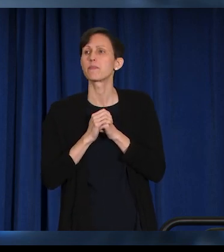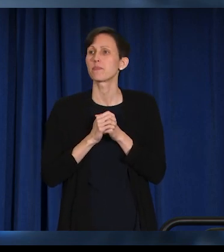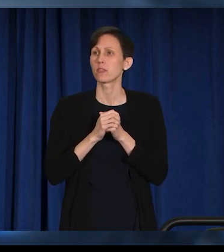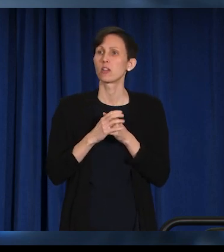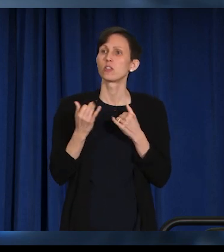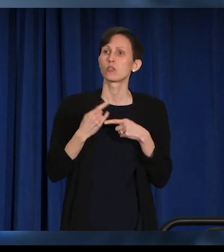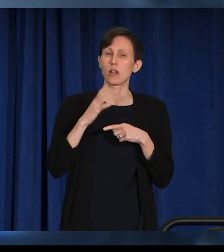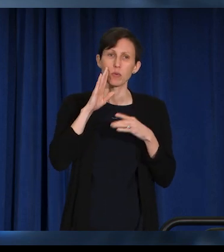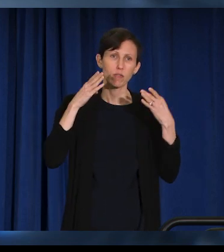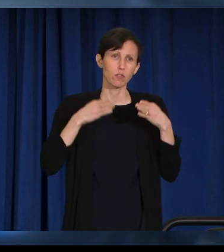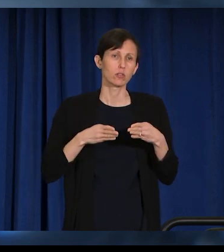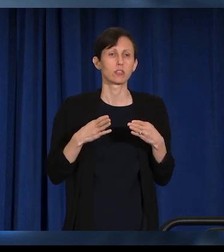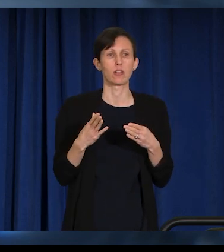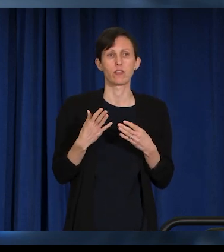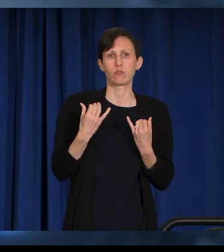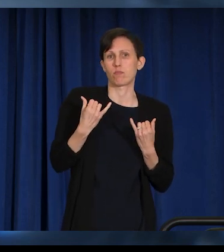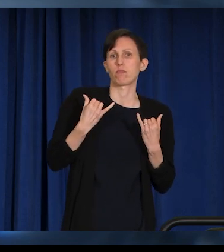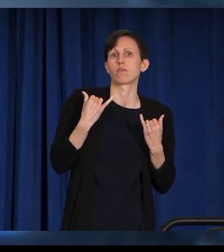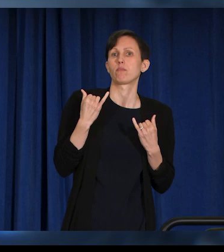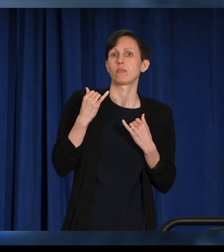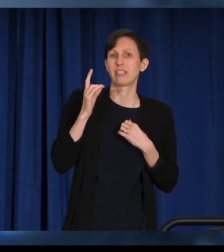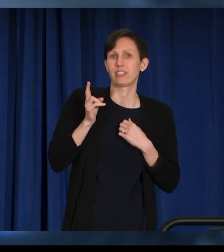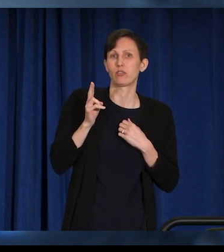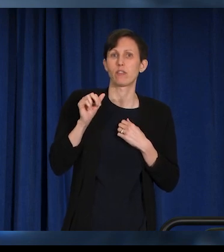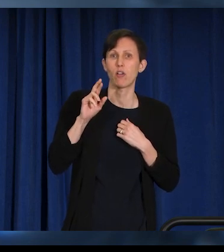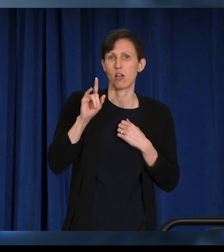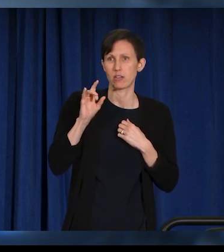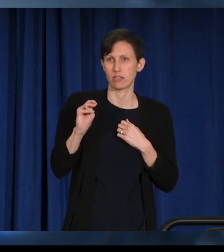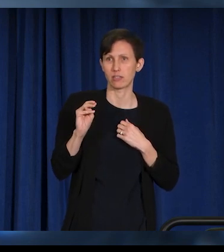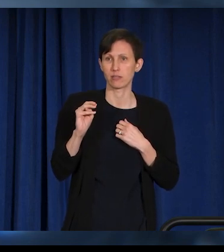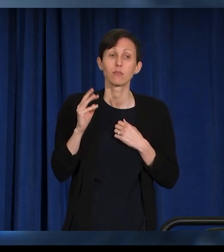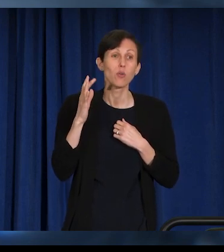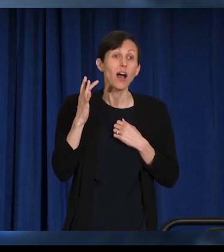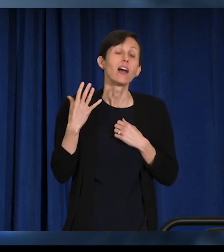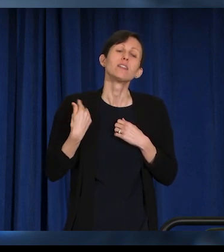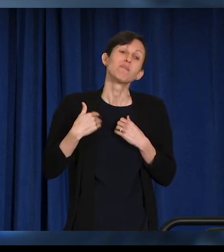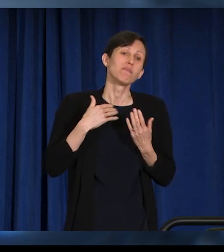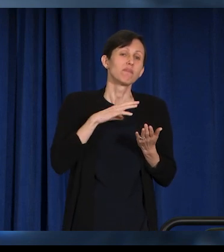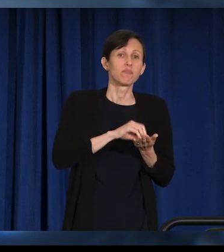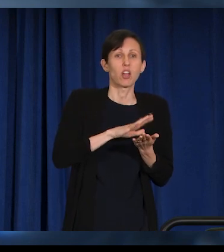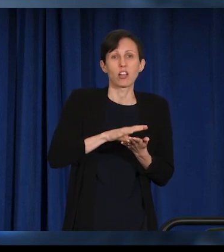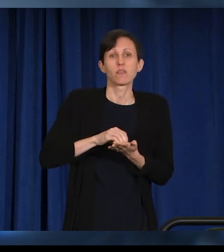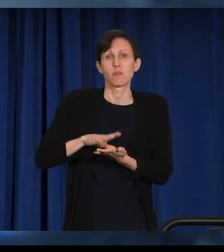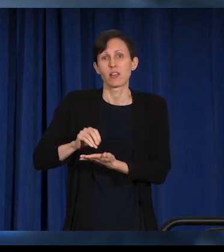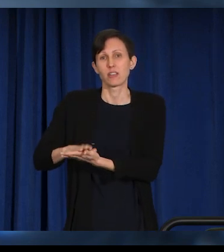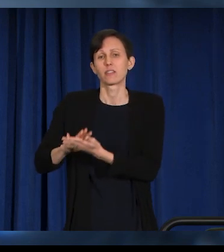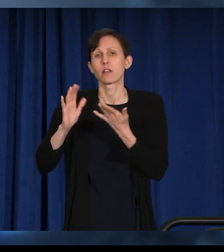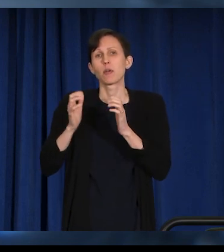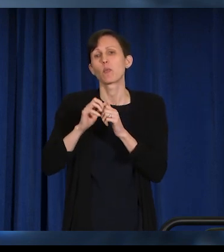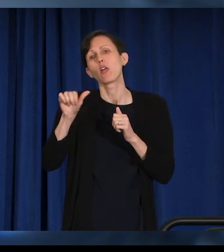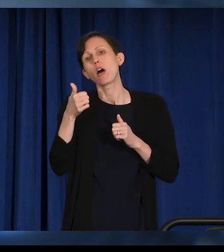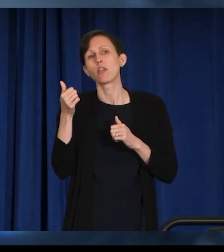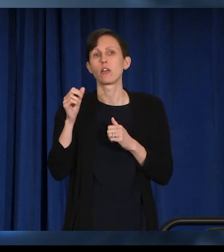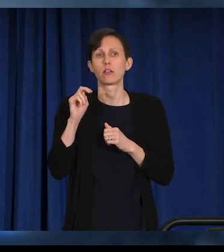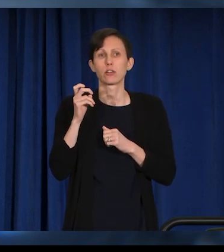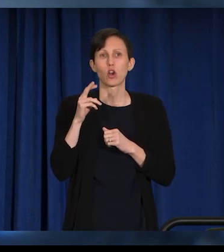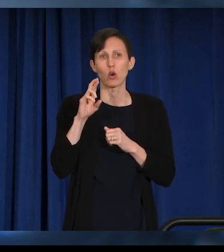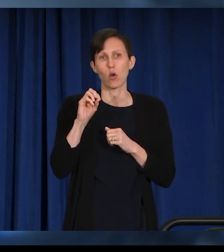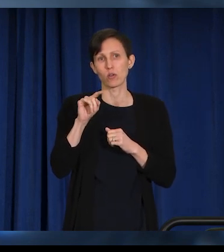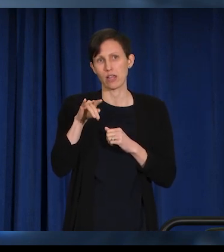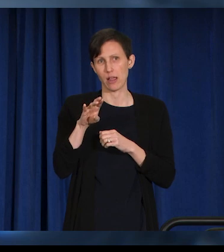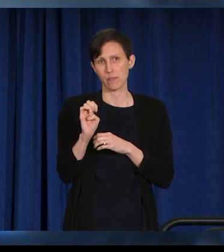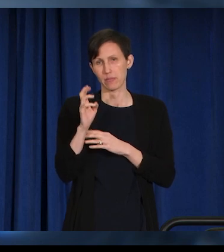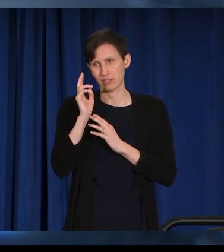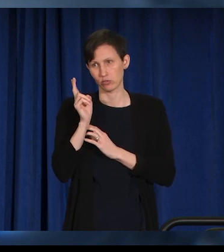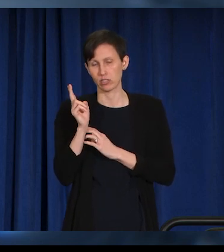the contemporary history of autism, and that is because it is fairly well documented compared to other neurotype histories, and it is